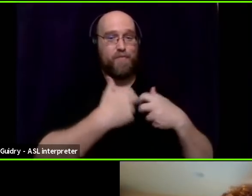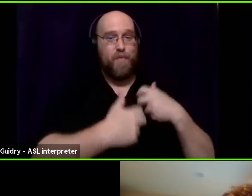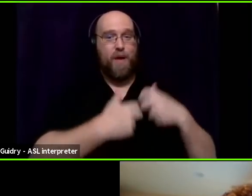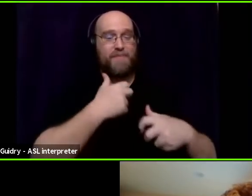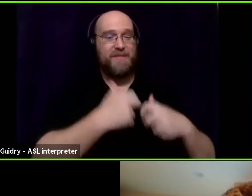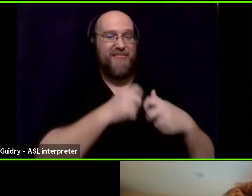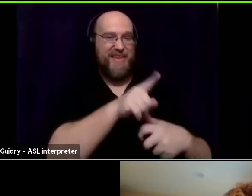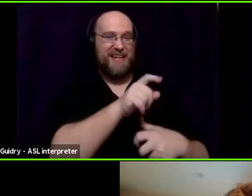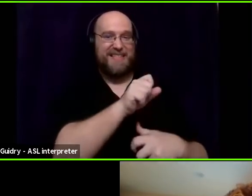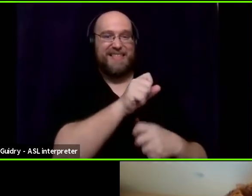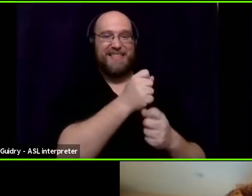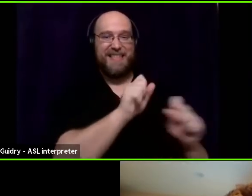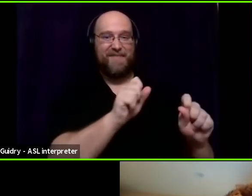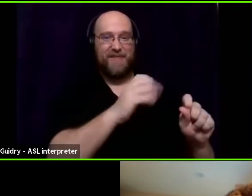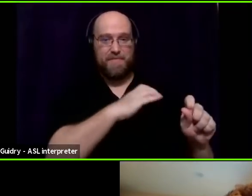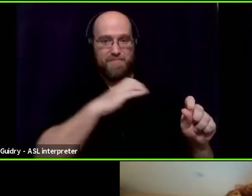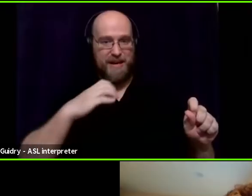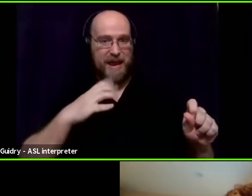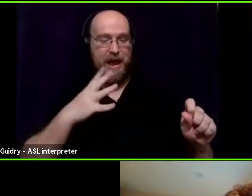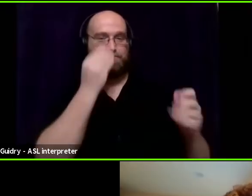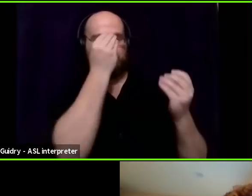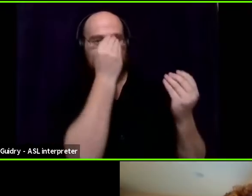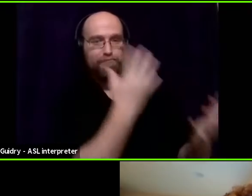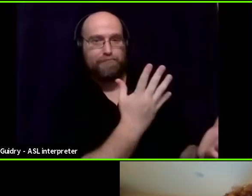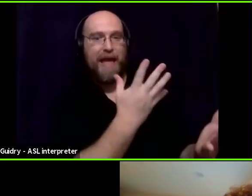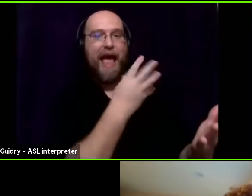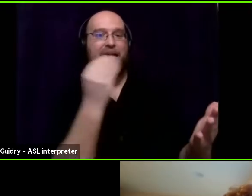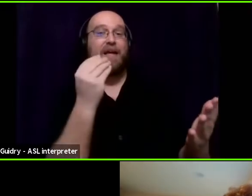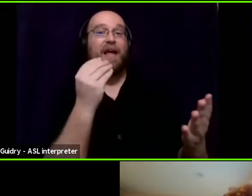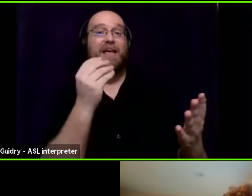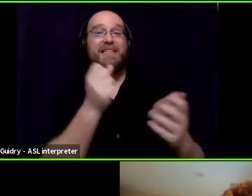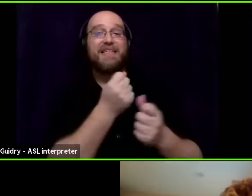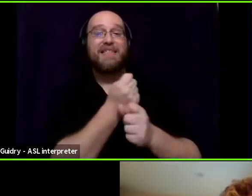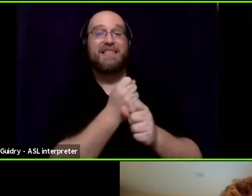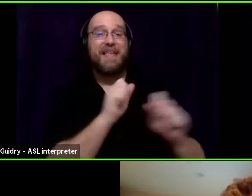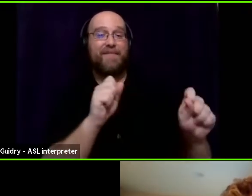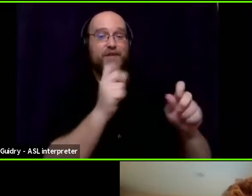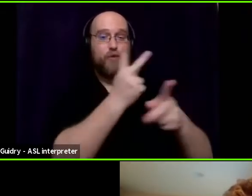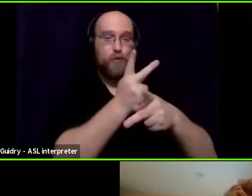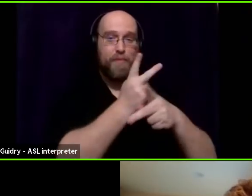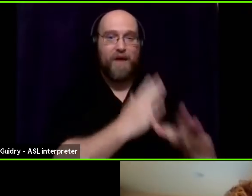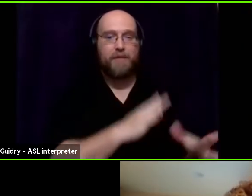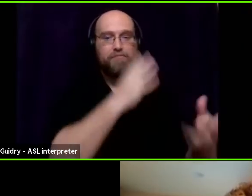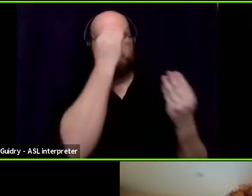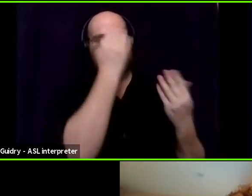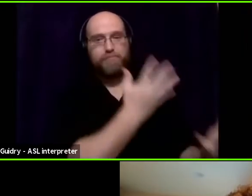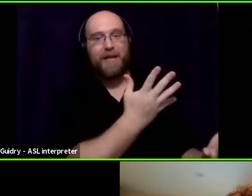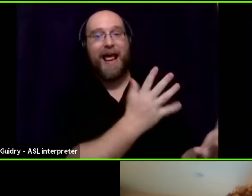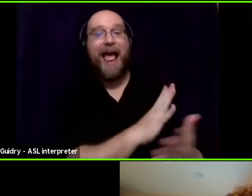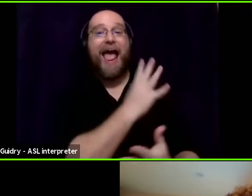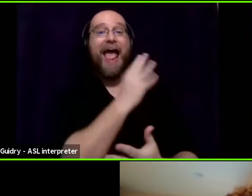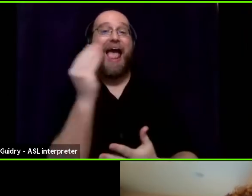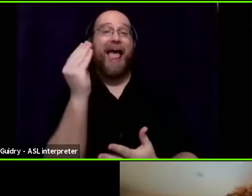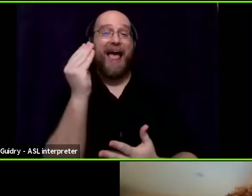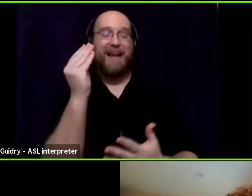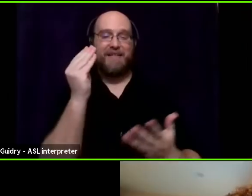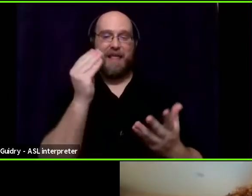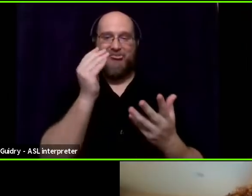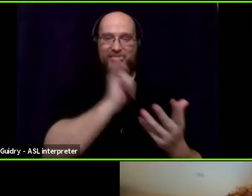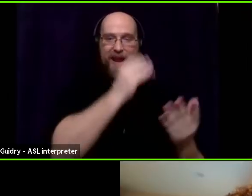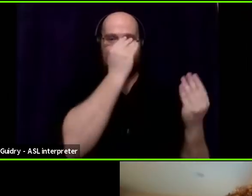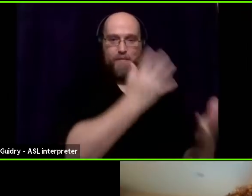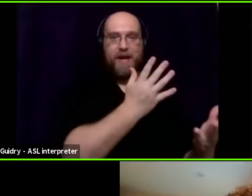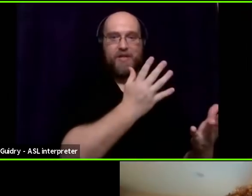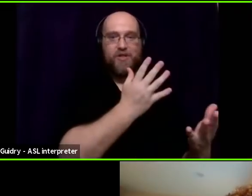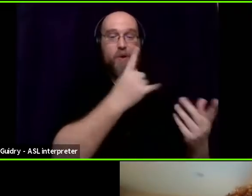safety supervisor, and that you are pushing that information back to your union when the